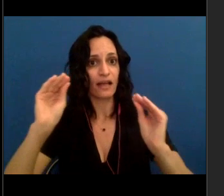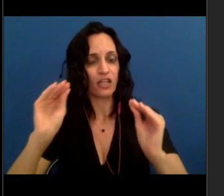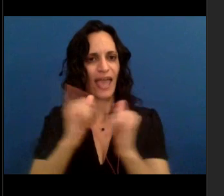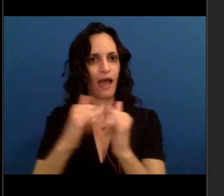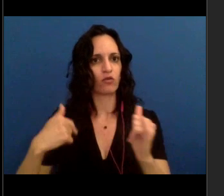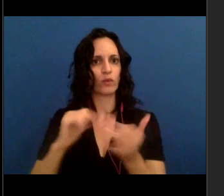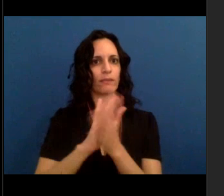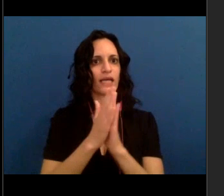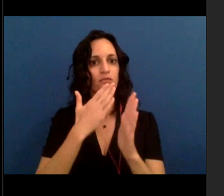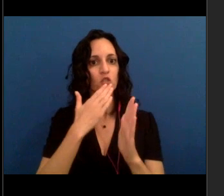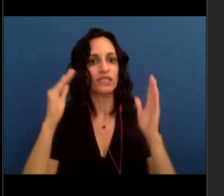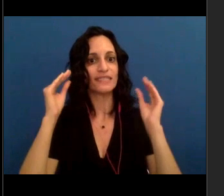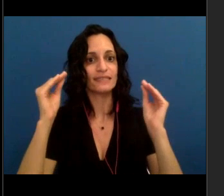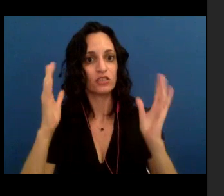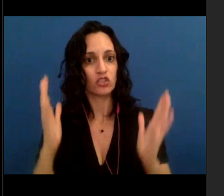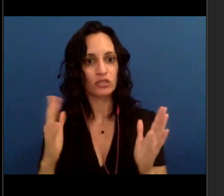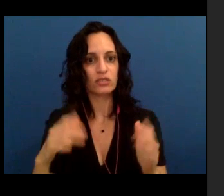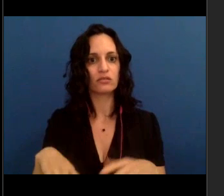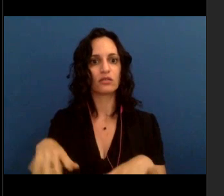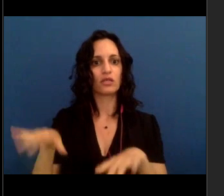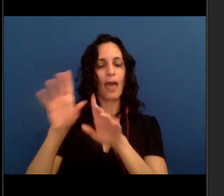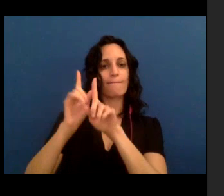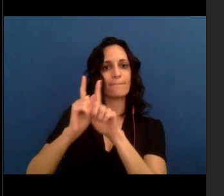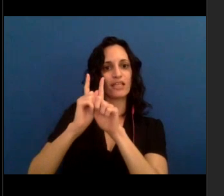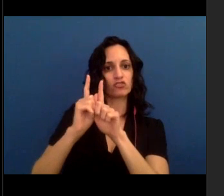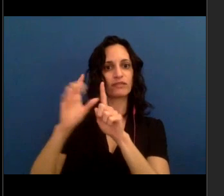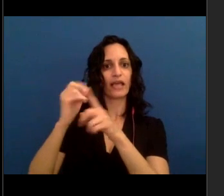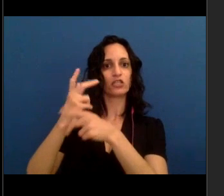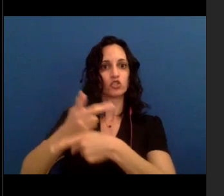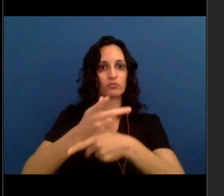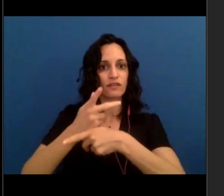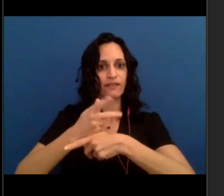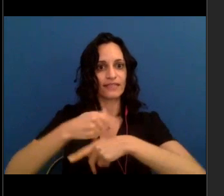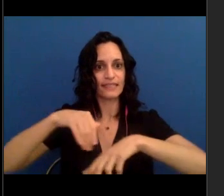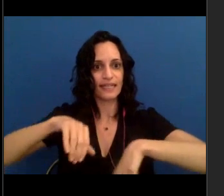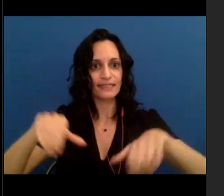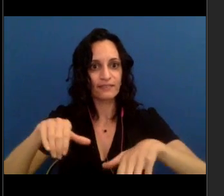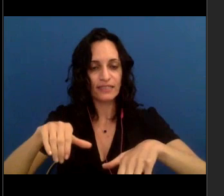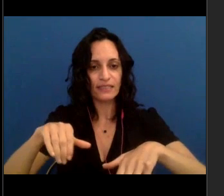supervising activities. How do I get research assistants? What are ethical ways of assigning